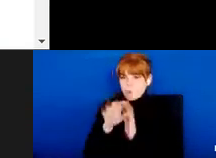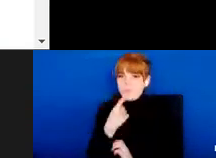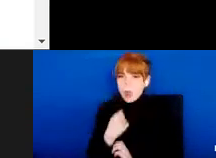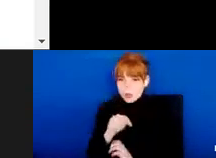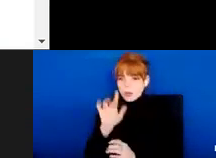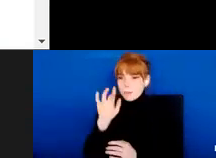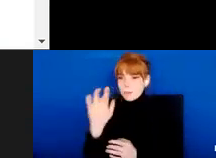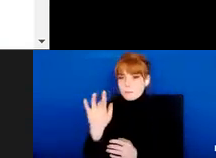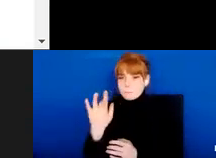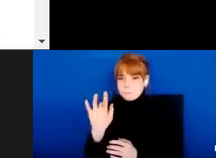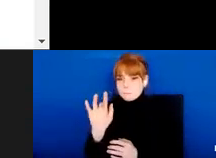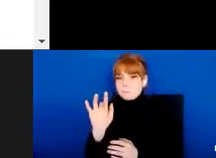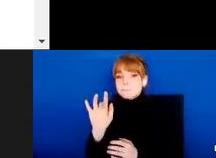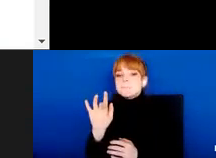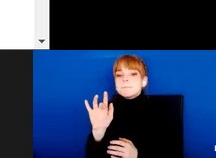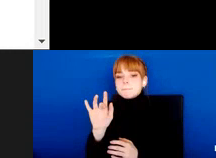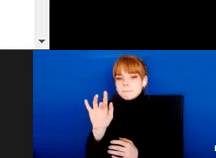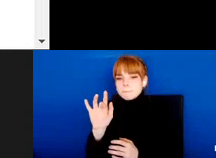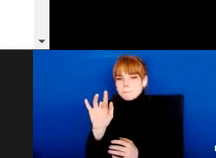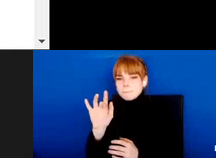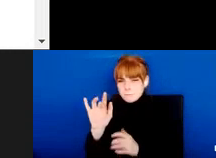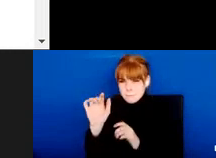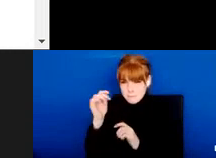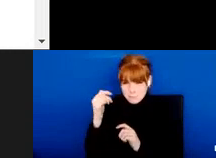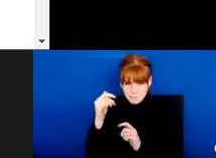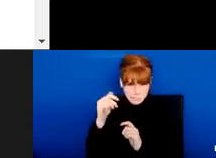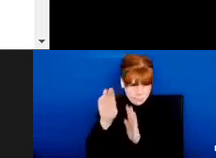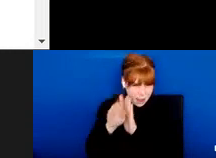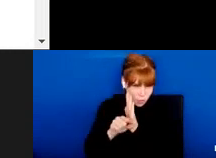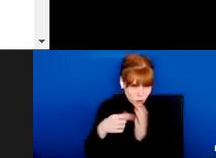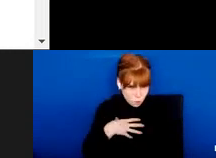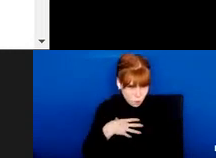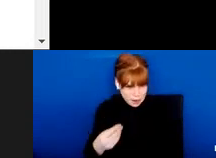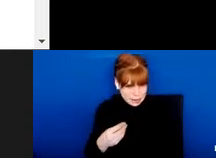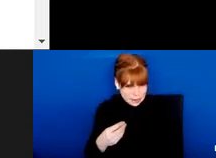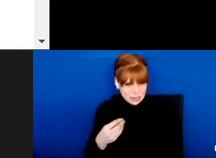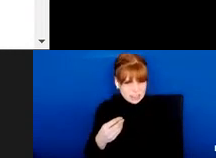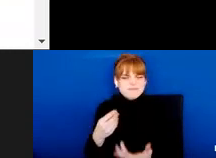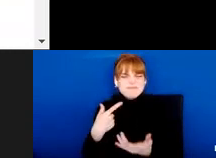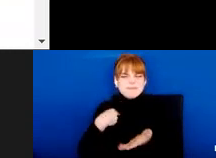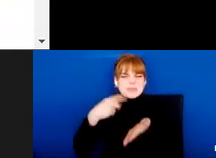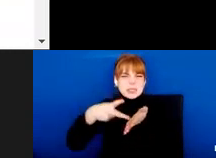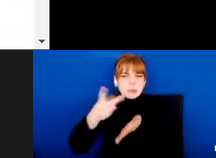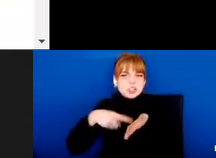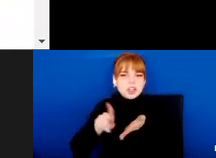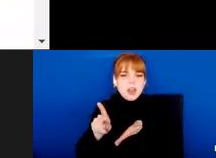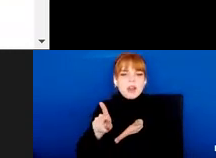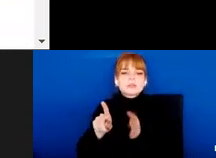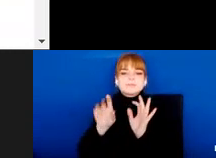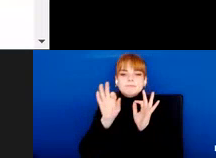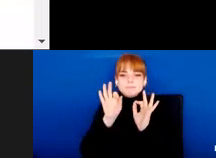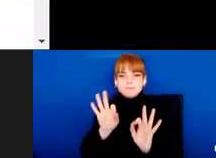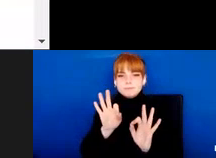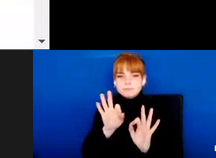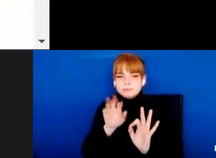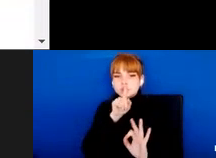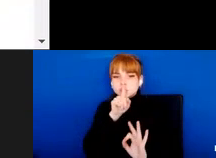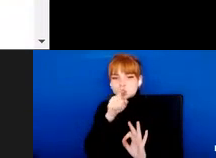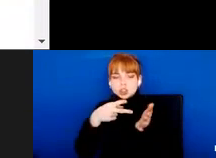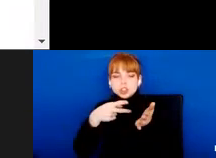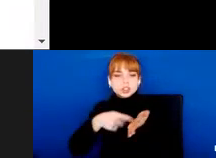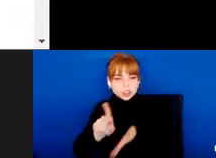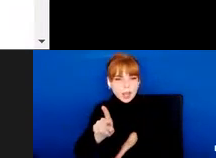And then maybe just double check. I'm not sure that's a white background, so I might check the background color. Do the same thing with the background color block, check the color